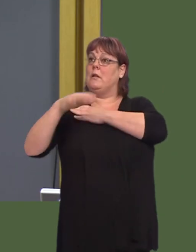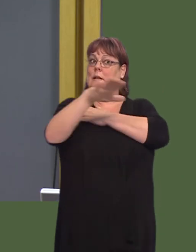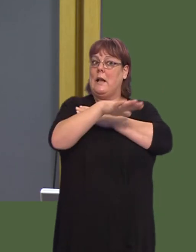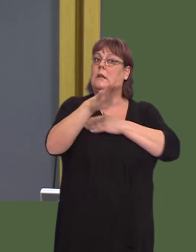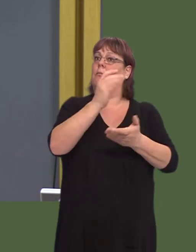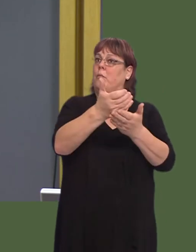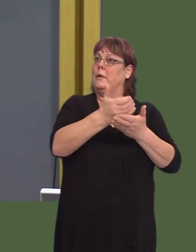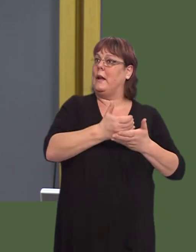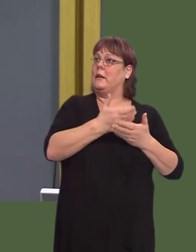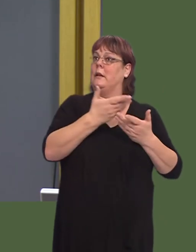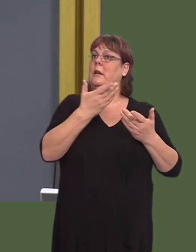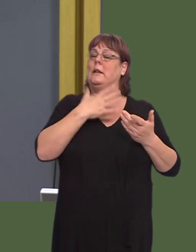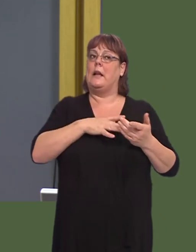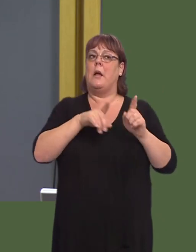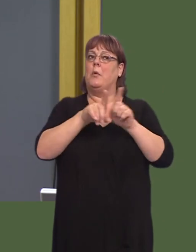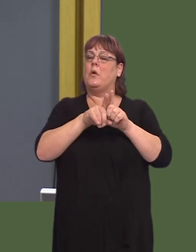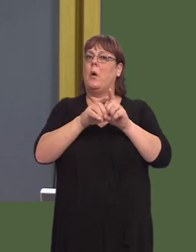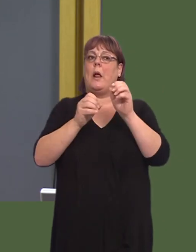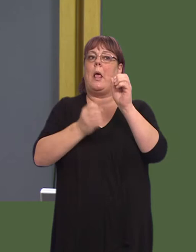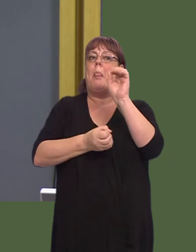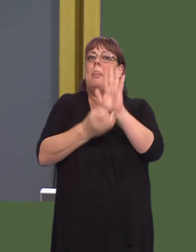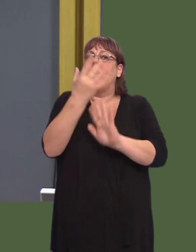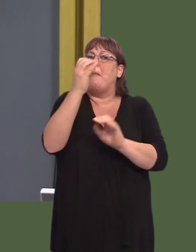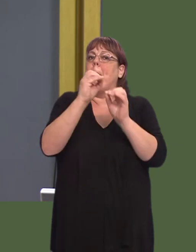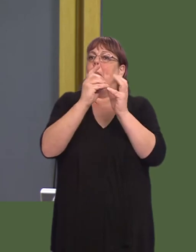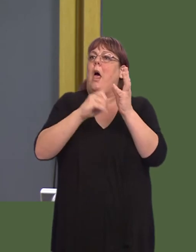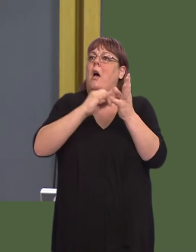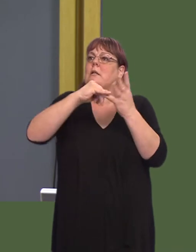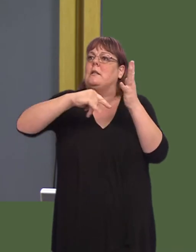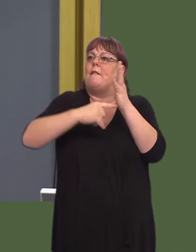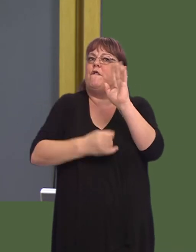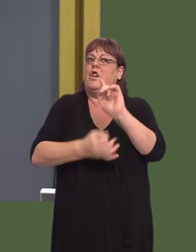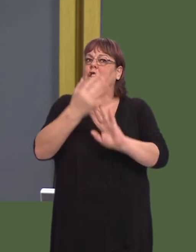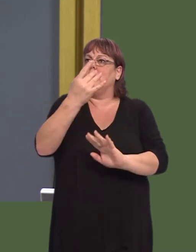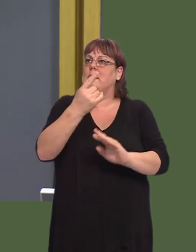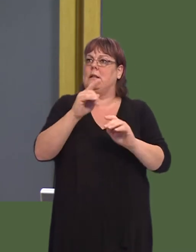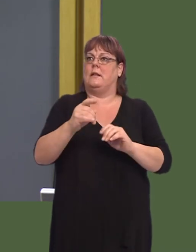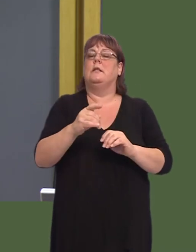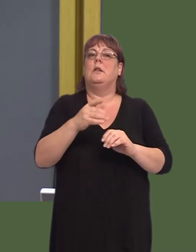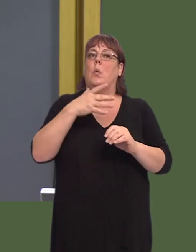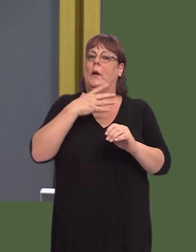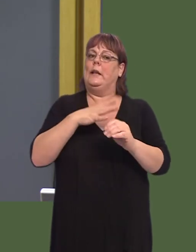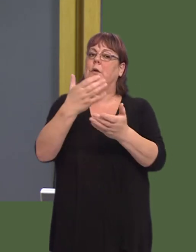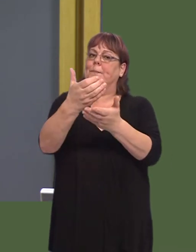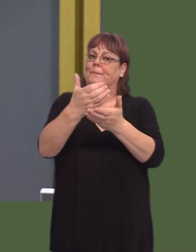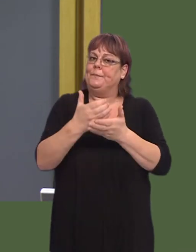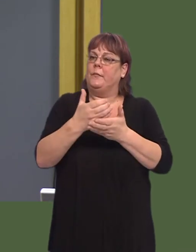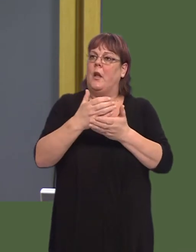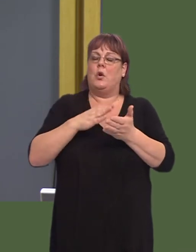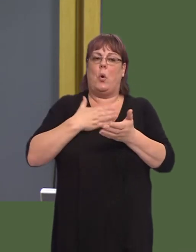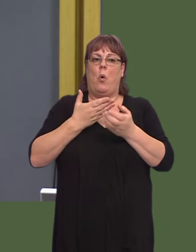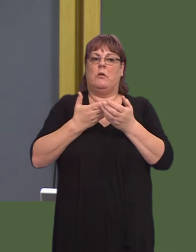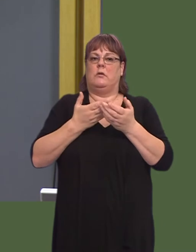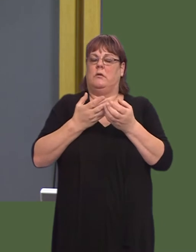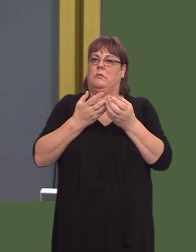find ways to protect the future of sites like the blast furnaces at Cyfarfod before we lose them forever and at the same time lose